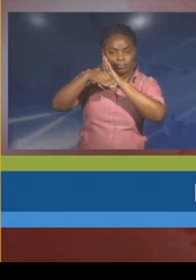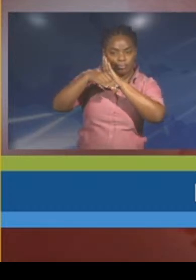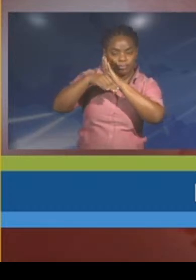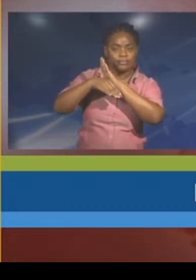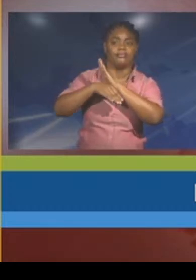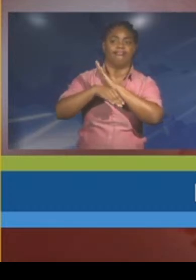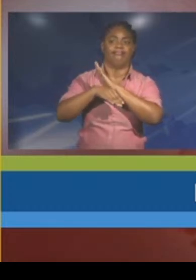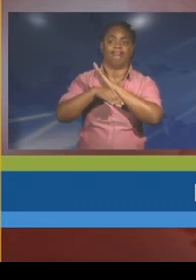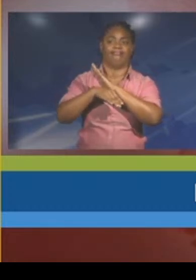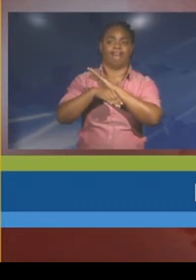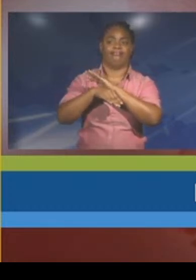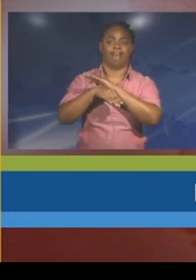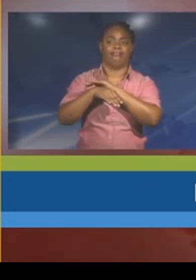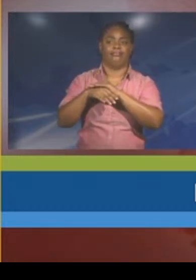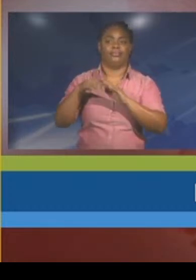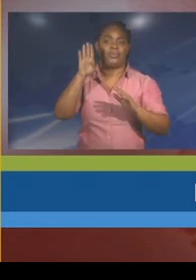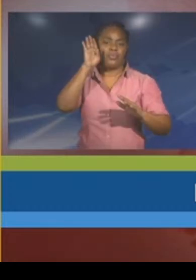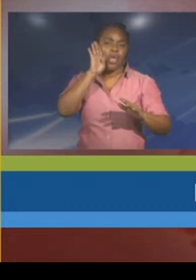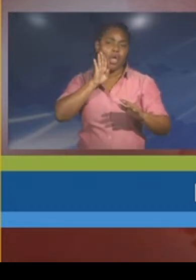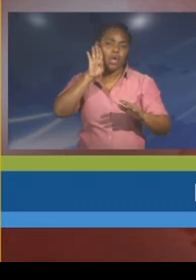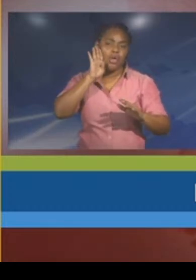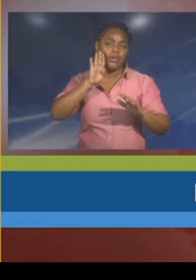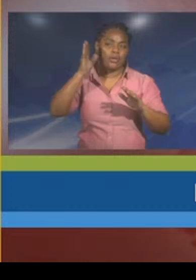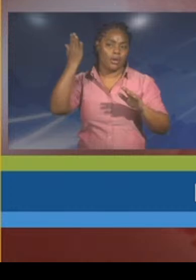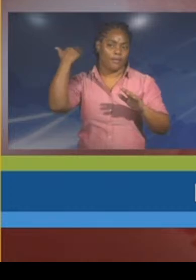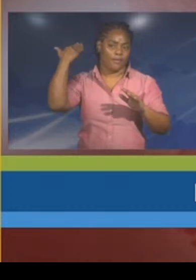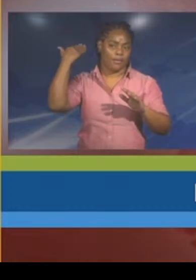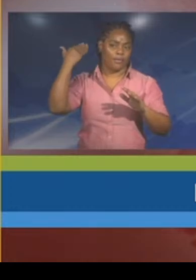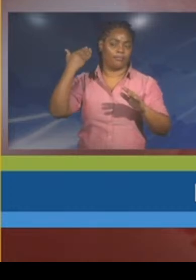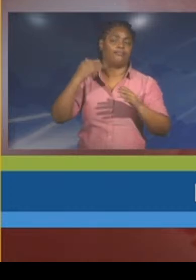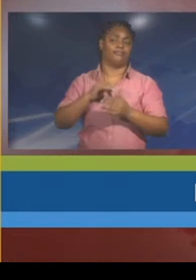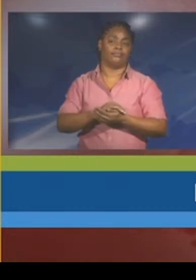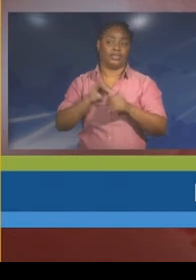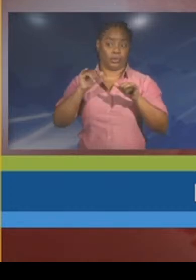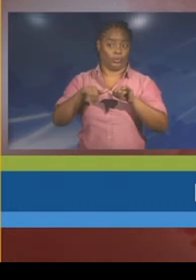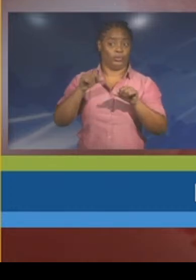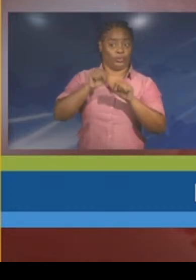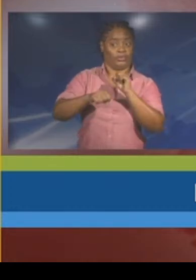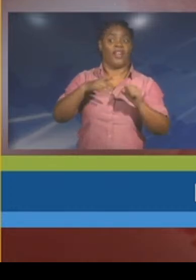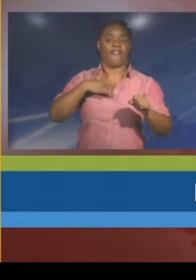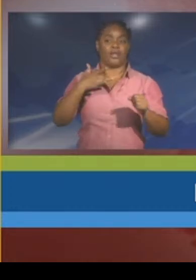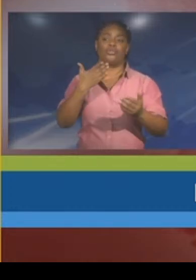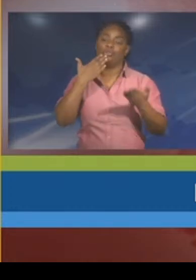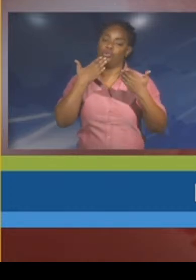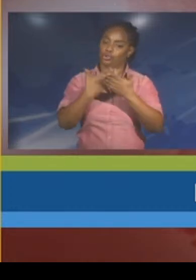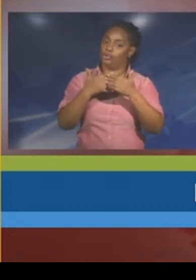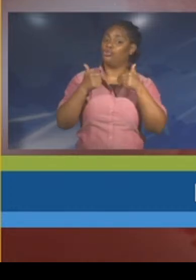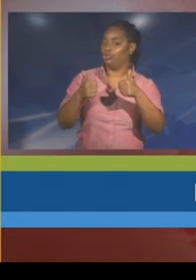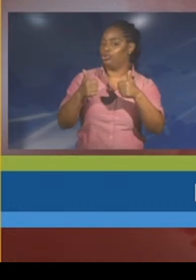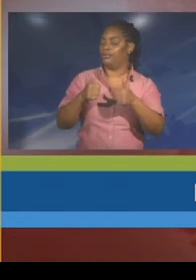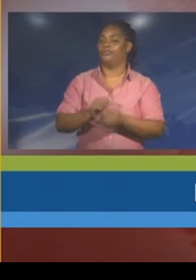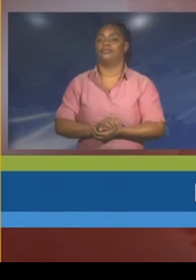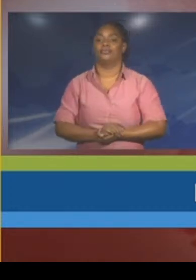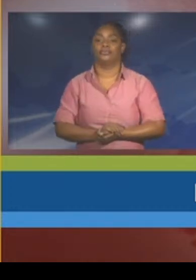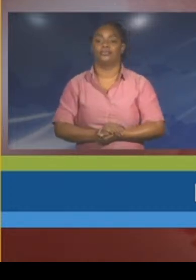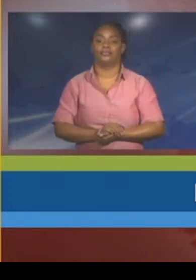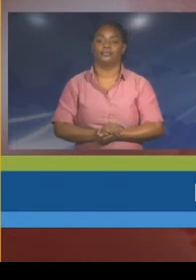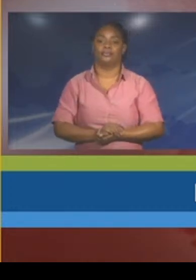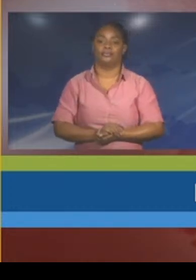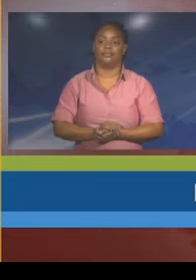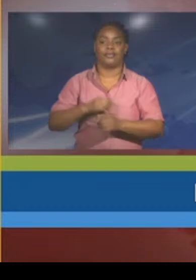in positivity, which again is an encouraging sign. So on a monthly time scale, we saw the positivity drop from about